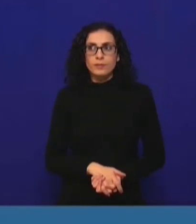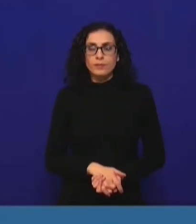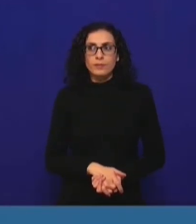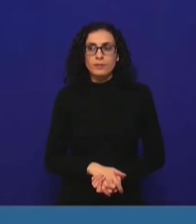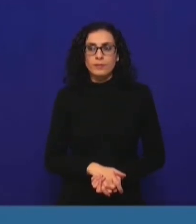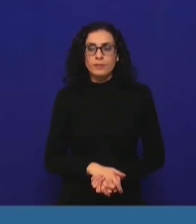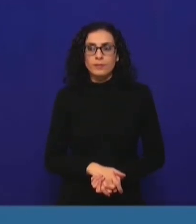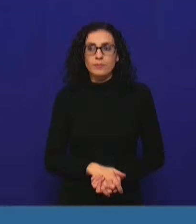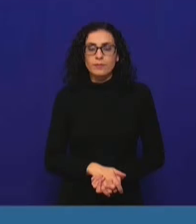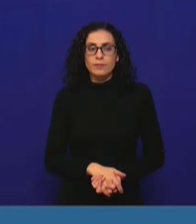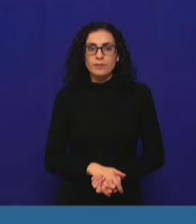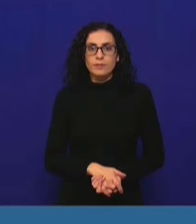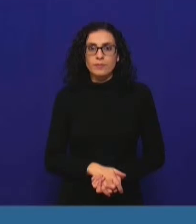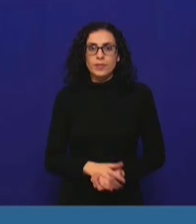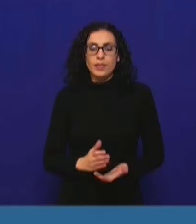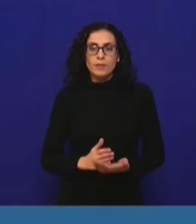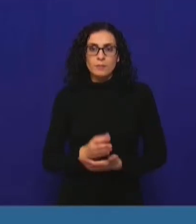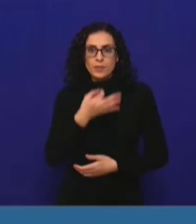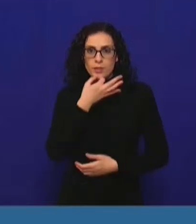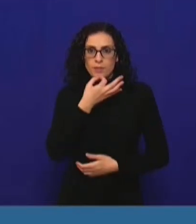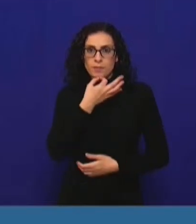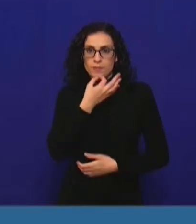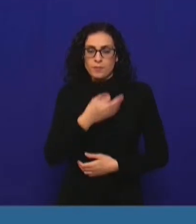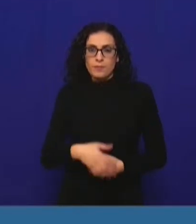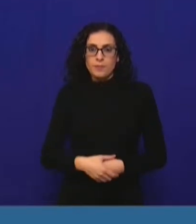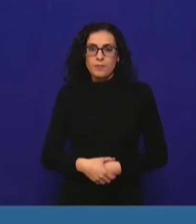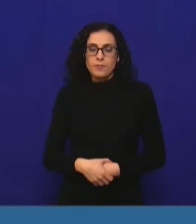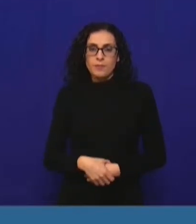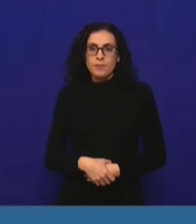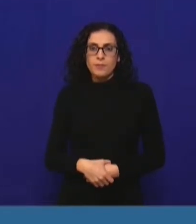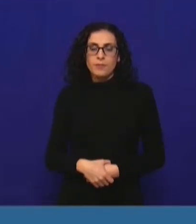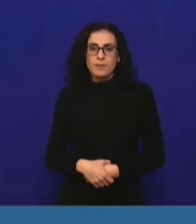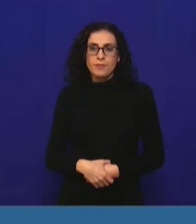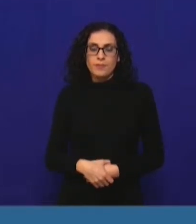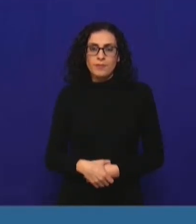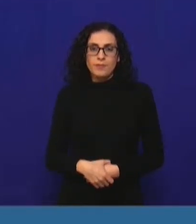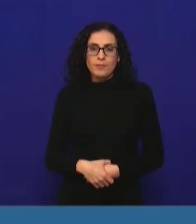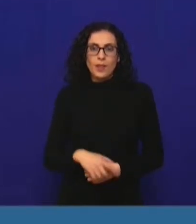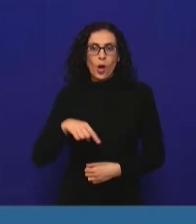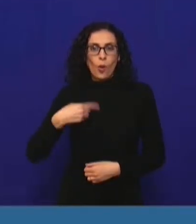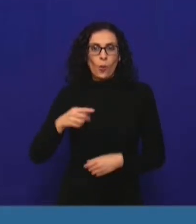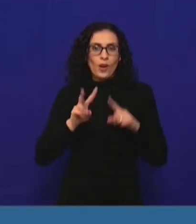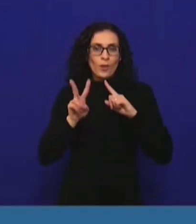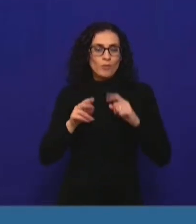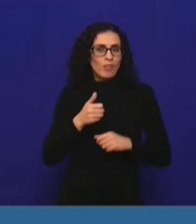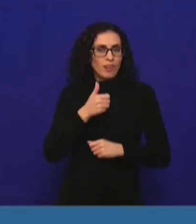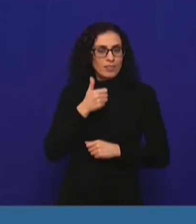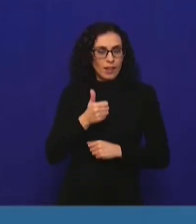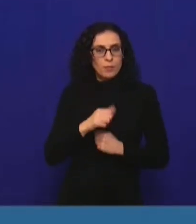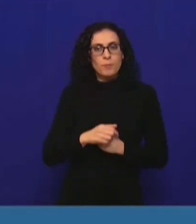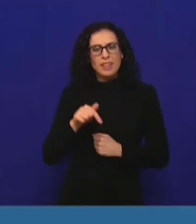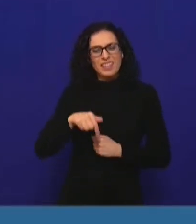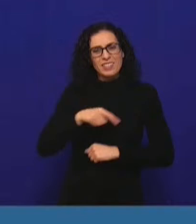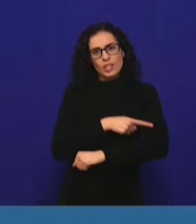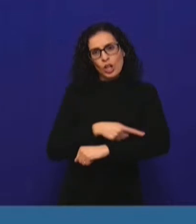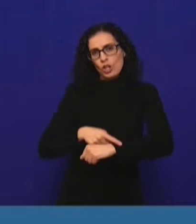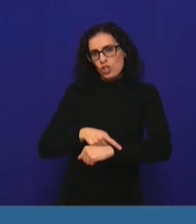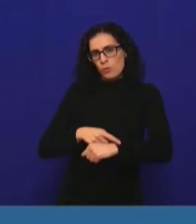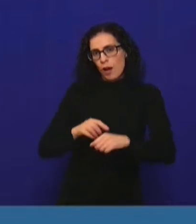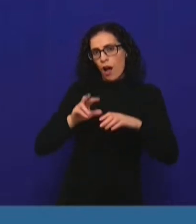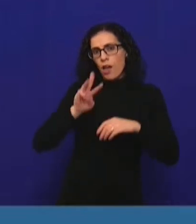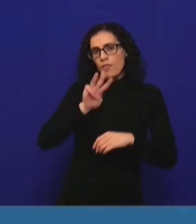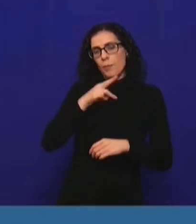Naddu għal-mistoqsijiet. Il-wara nofsinhar it-tajjeb, il-laqda dinja tas-saħħa din il-ġimgħa qalet li